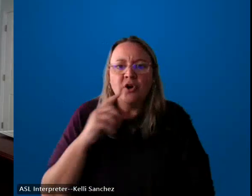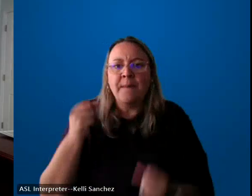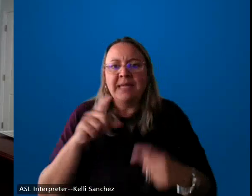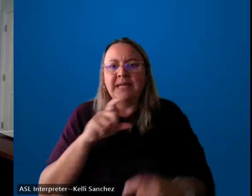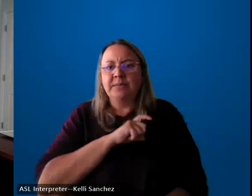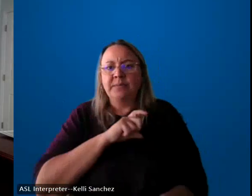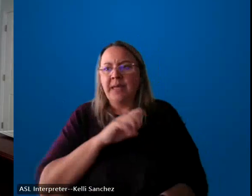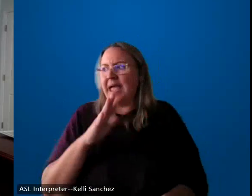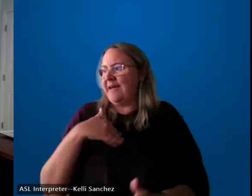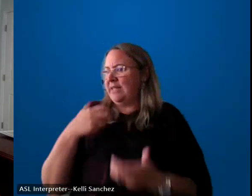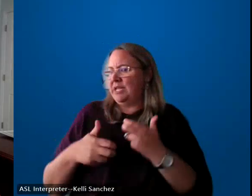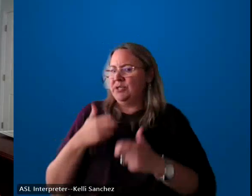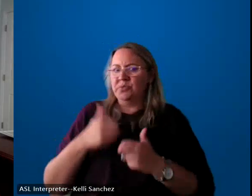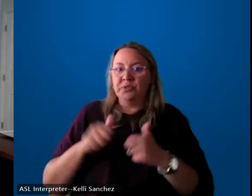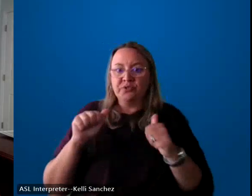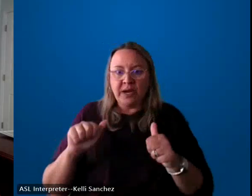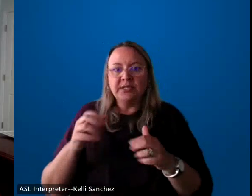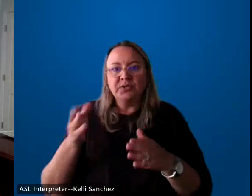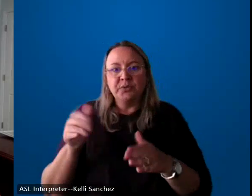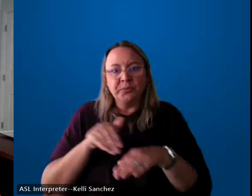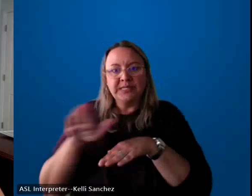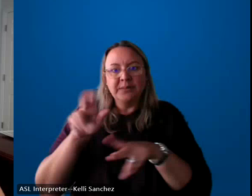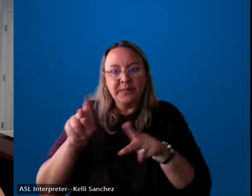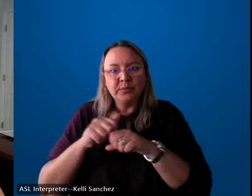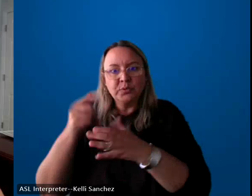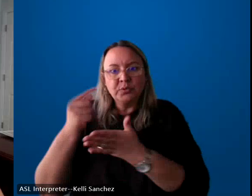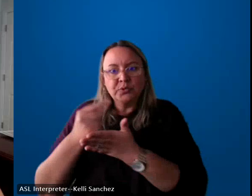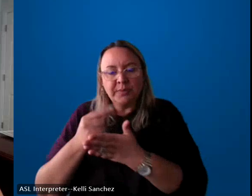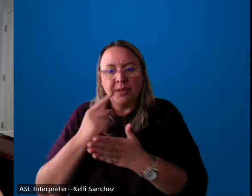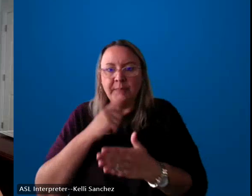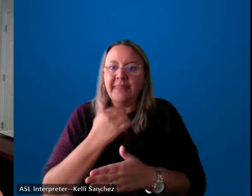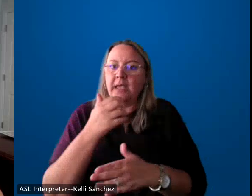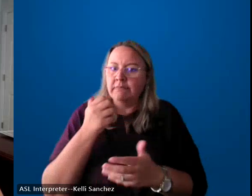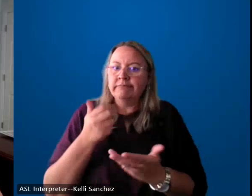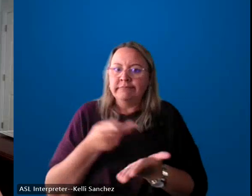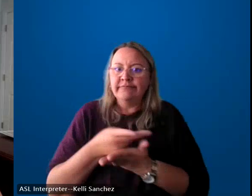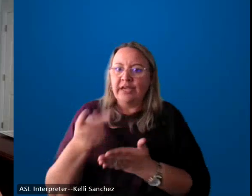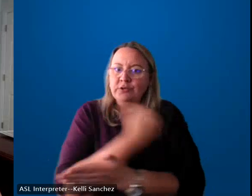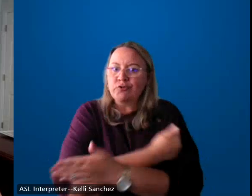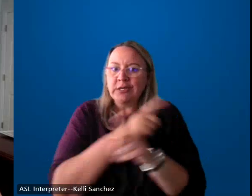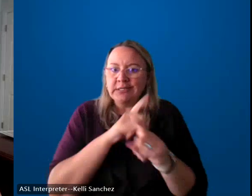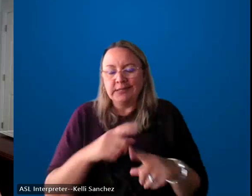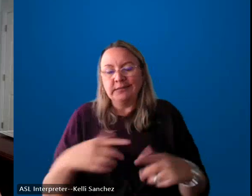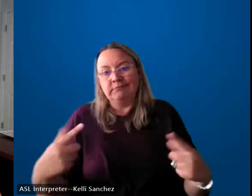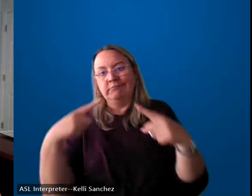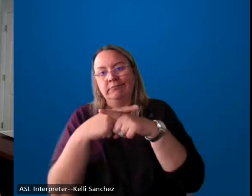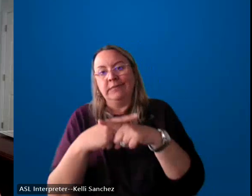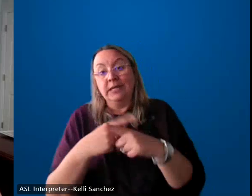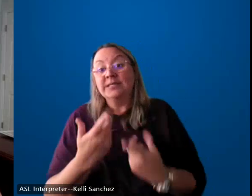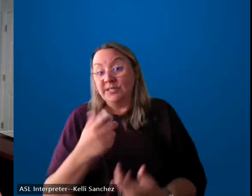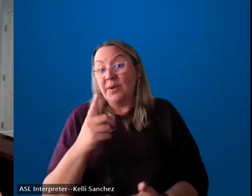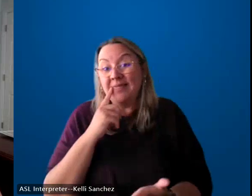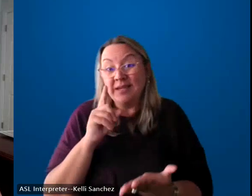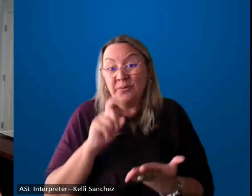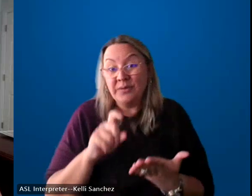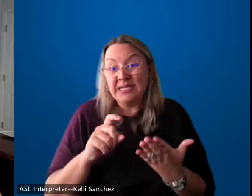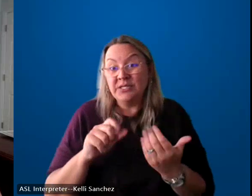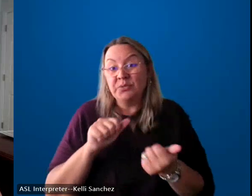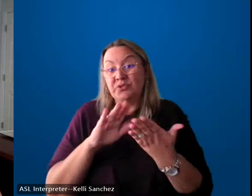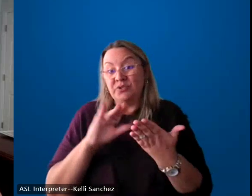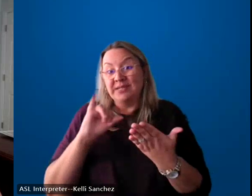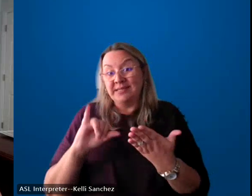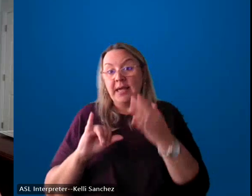have that issue with trying to get people to treatment. So I think that it is time that maybe some discussions around that need to be addressed